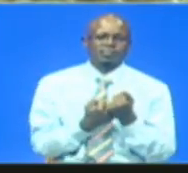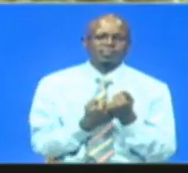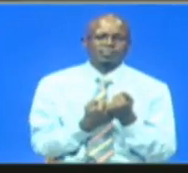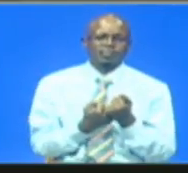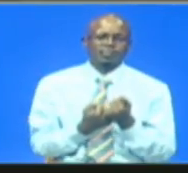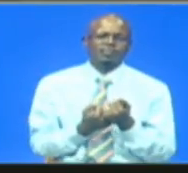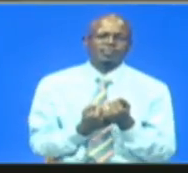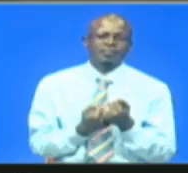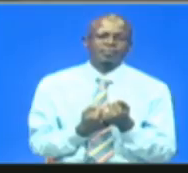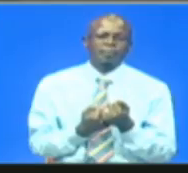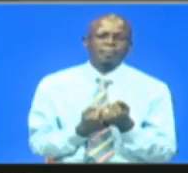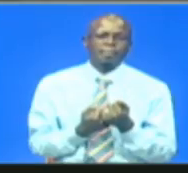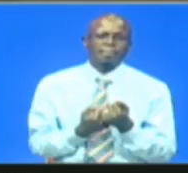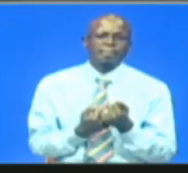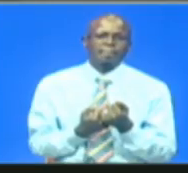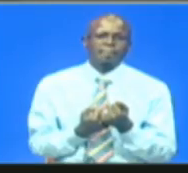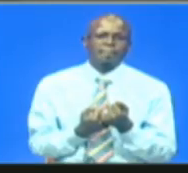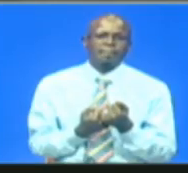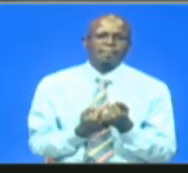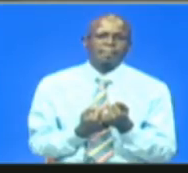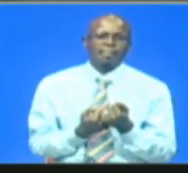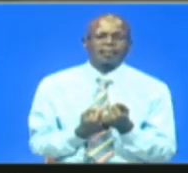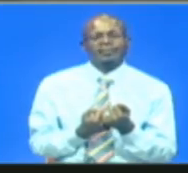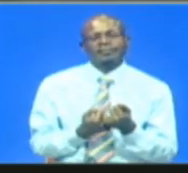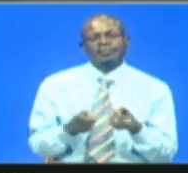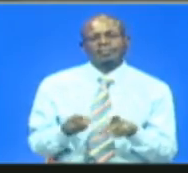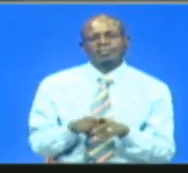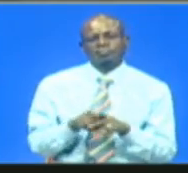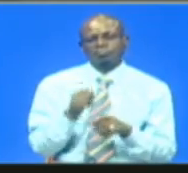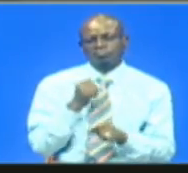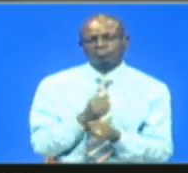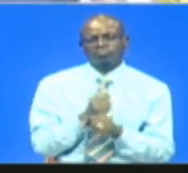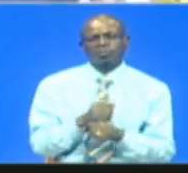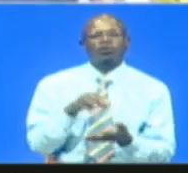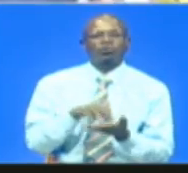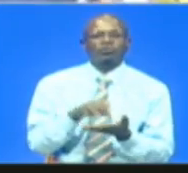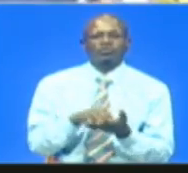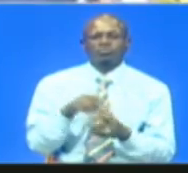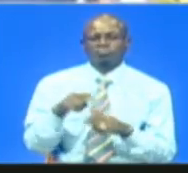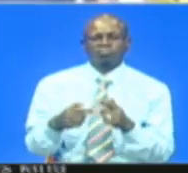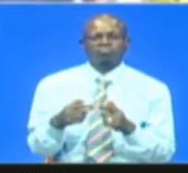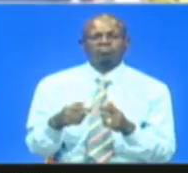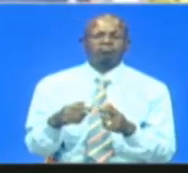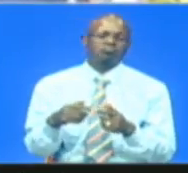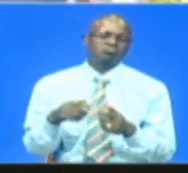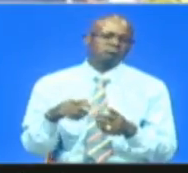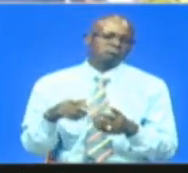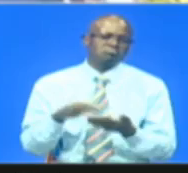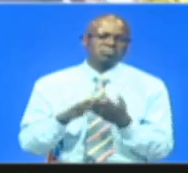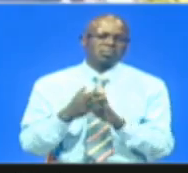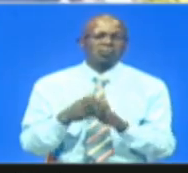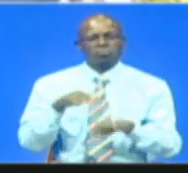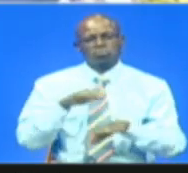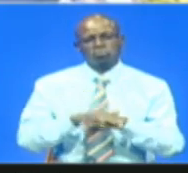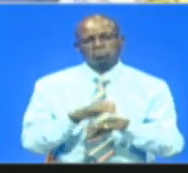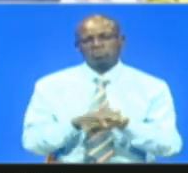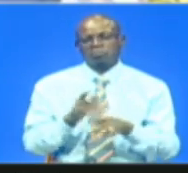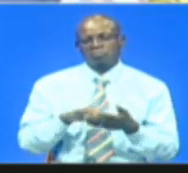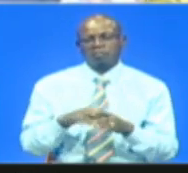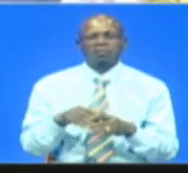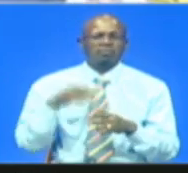exemptions of the VAT which have been involved, it will assist so that the cost can go down. So in the future, I foresee possibility